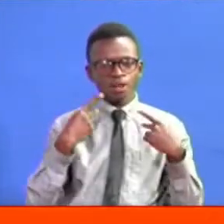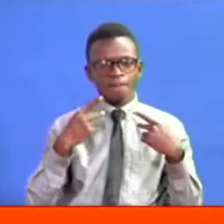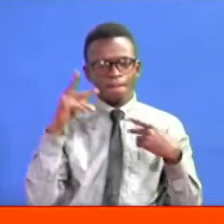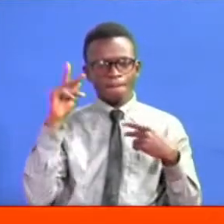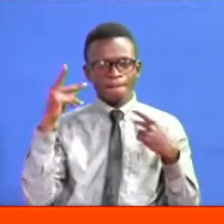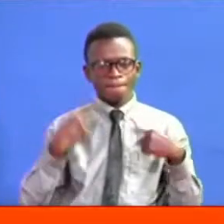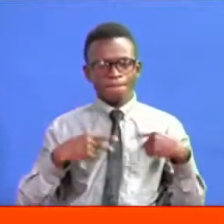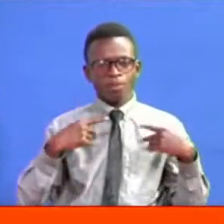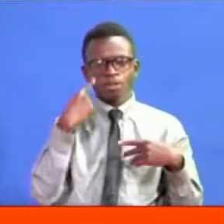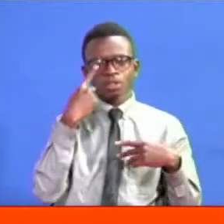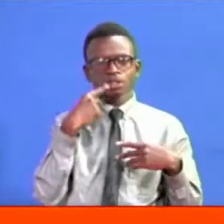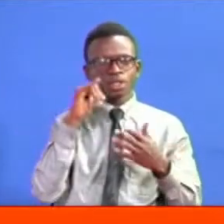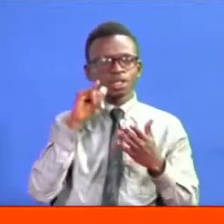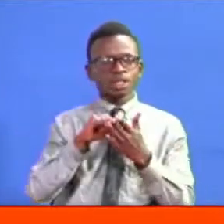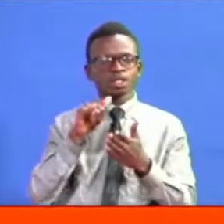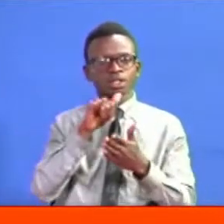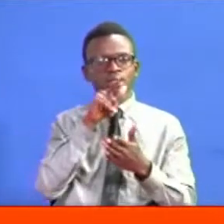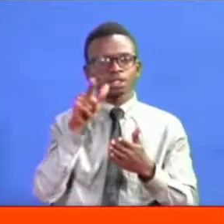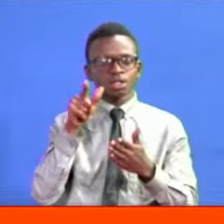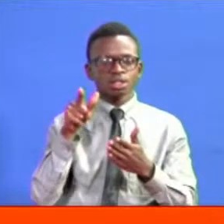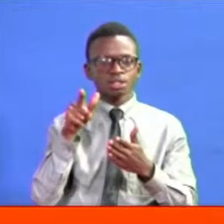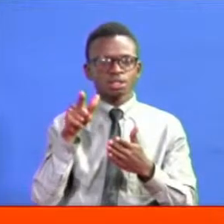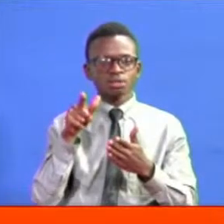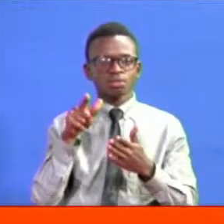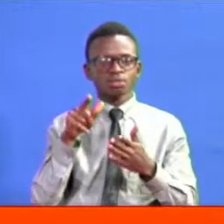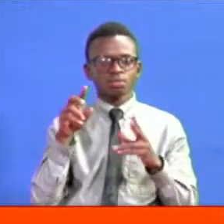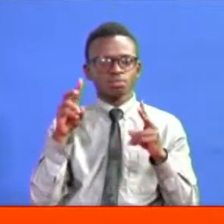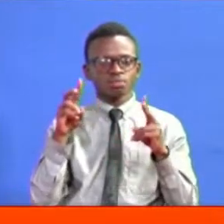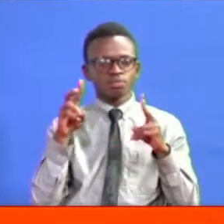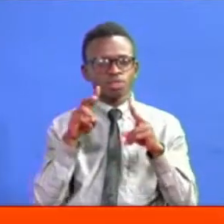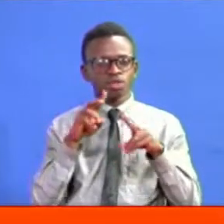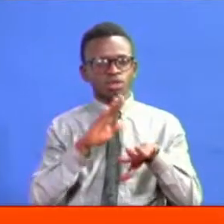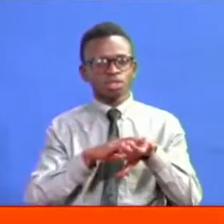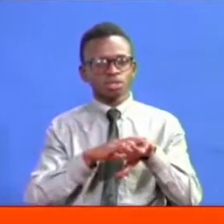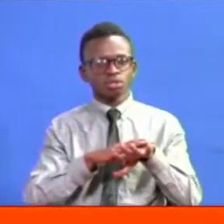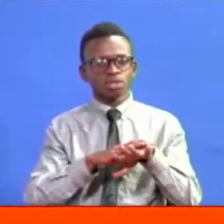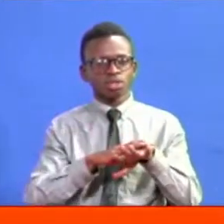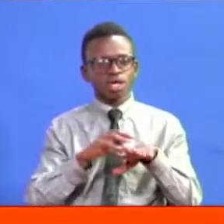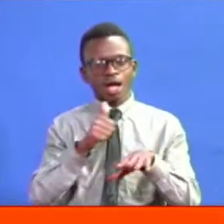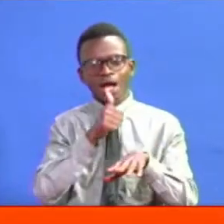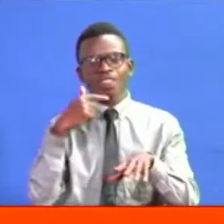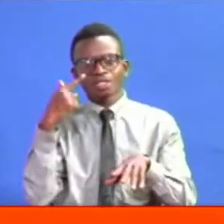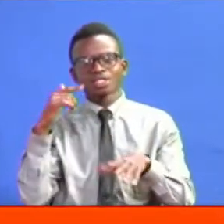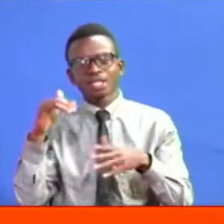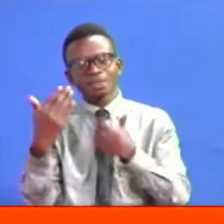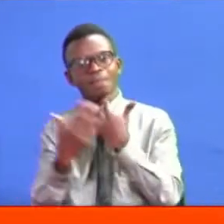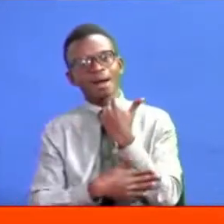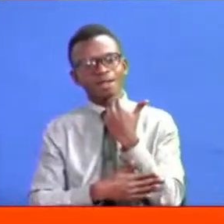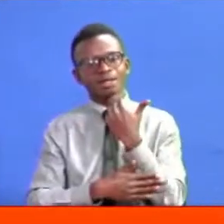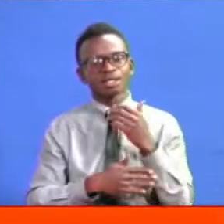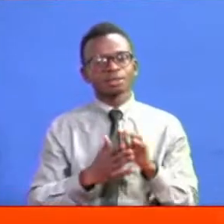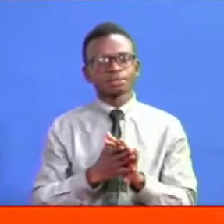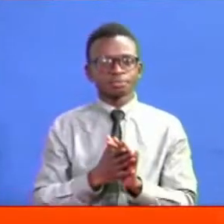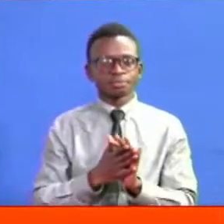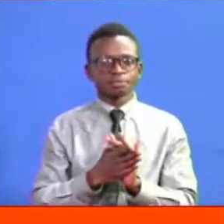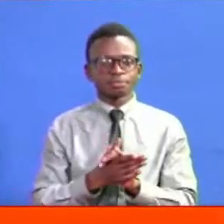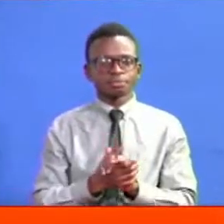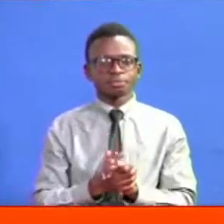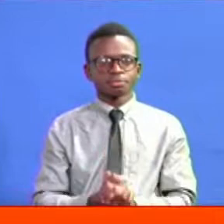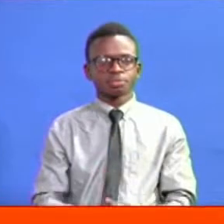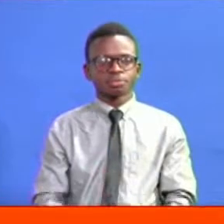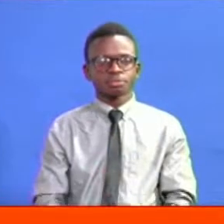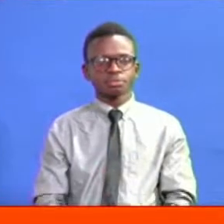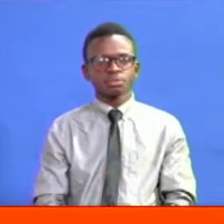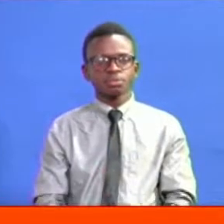being politicized, while others say women are finally being recognized for their work in a male-dominated